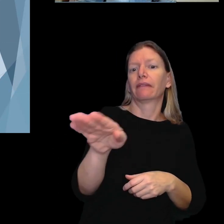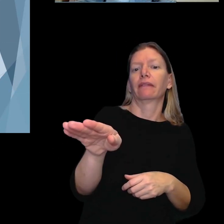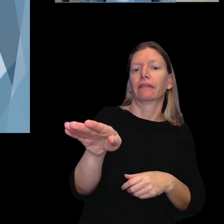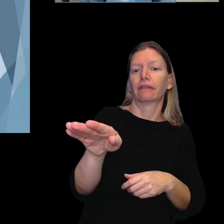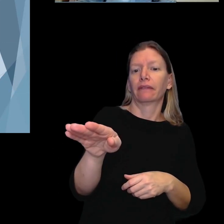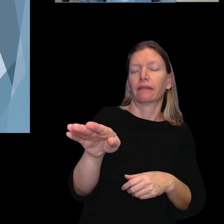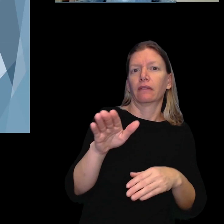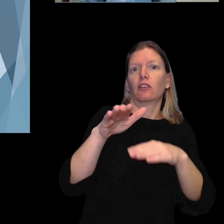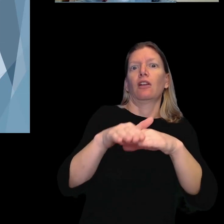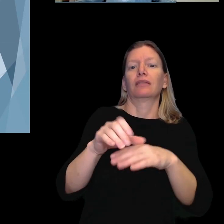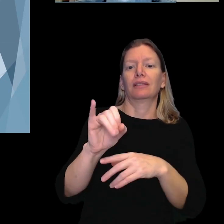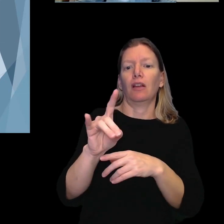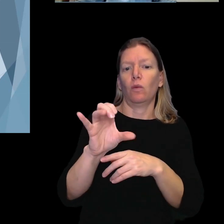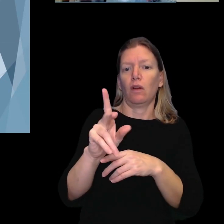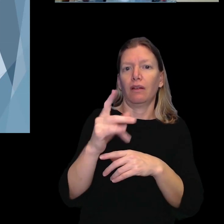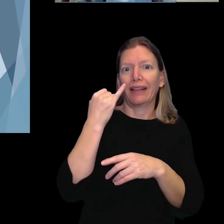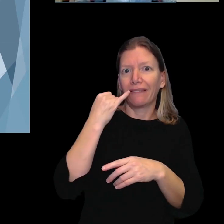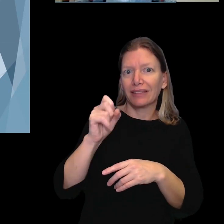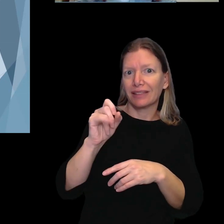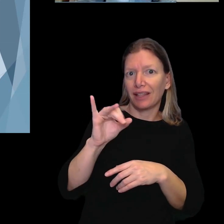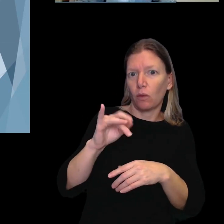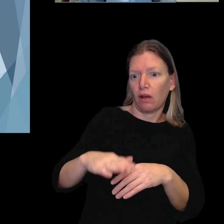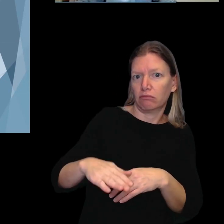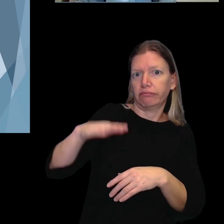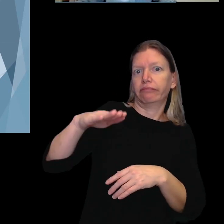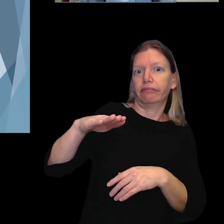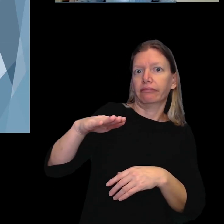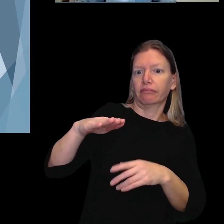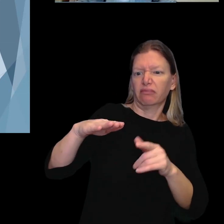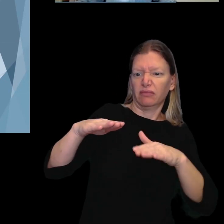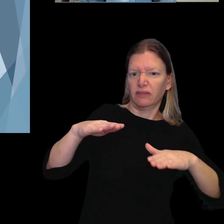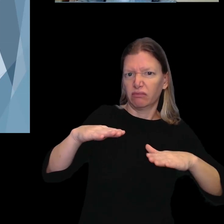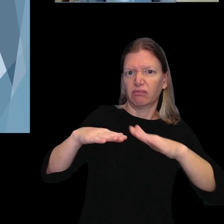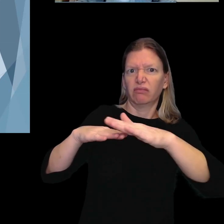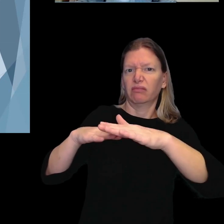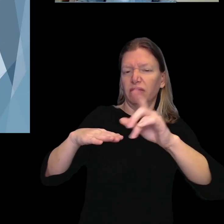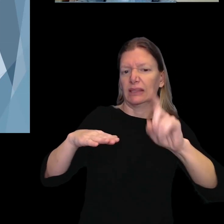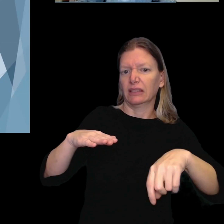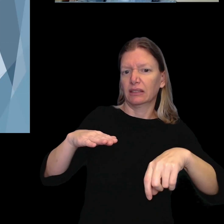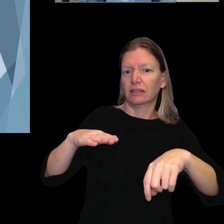parking space, up onto the sidewalk if there is a raised sidewalk.